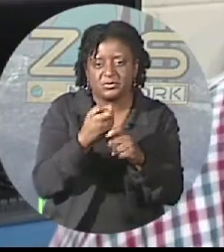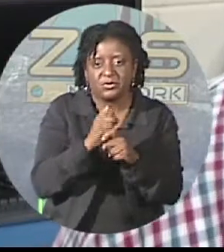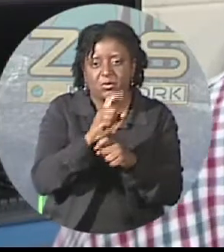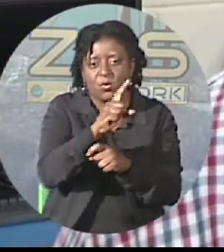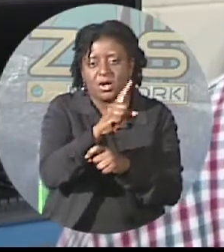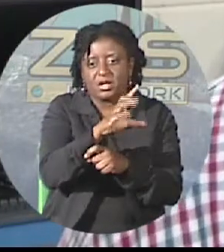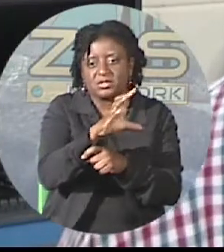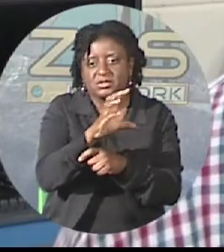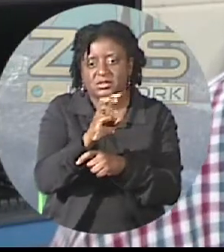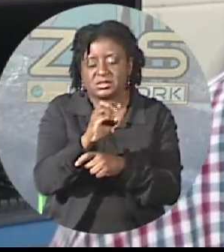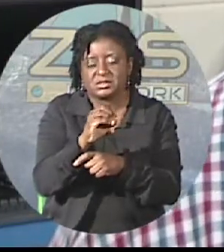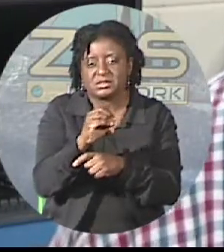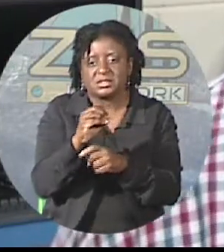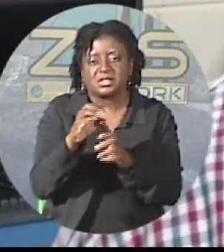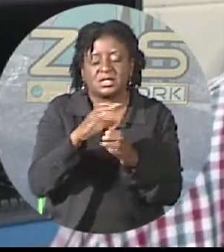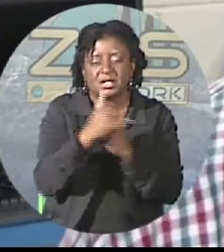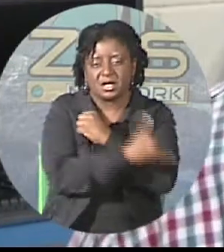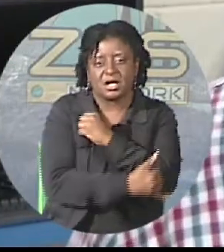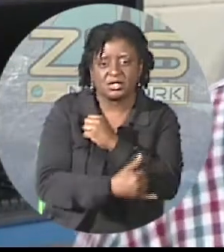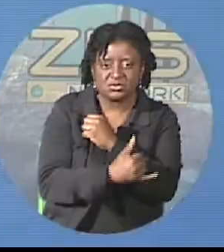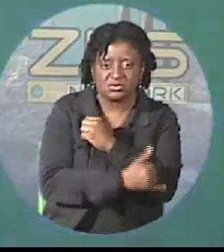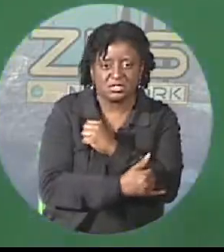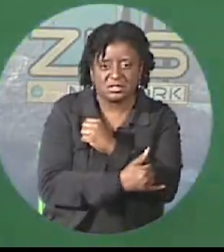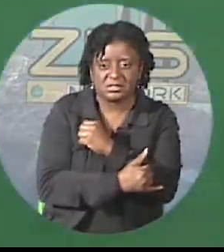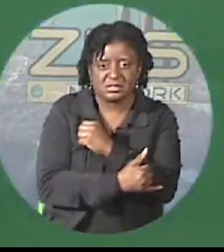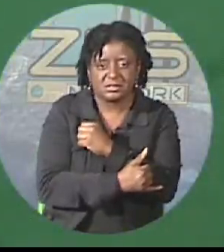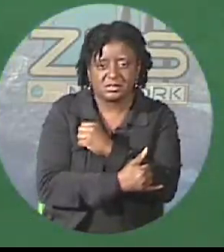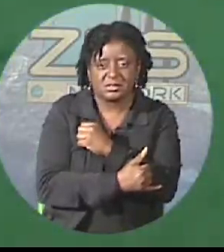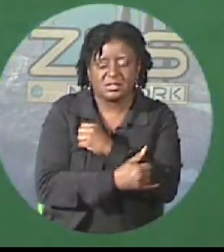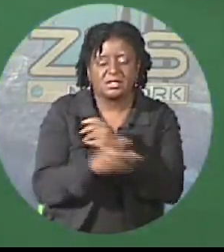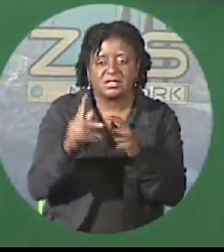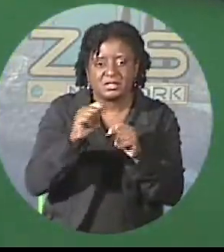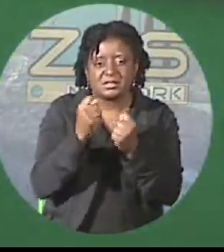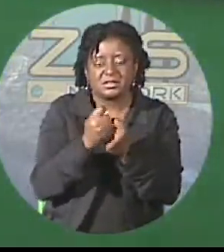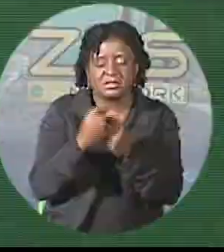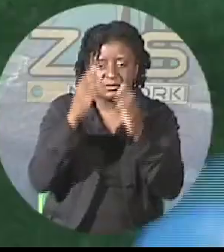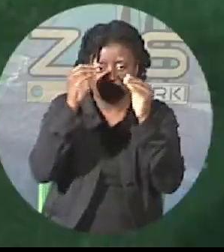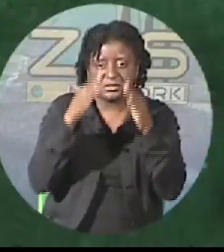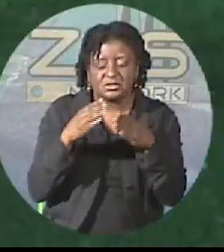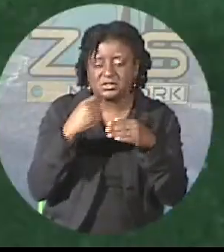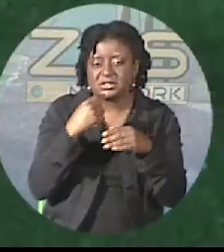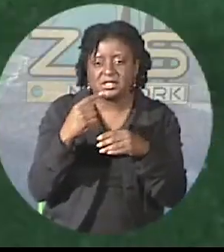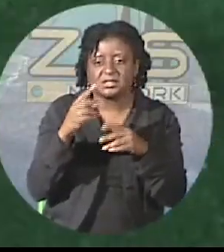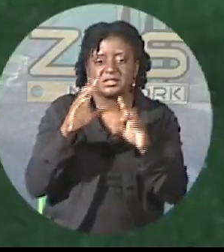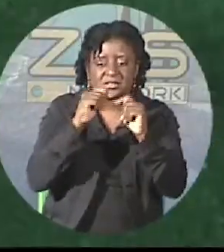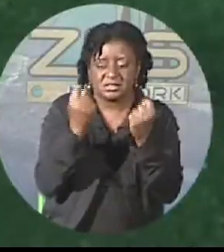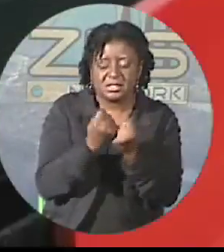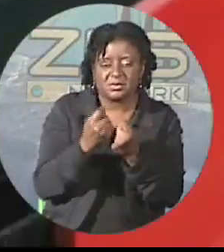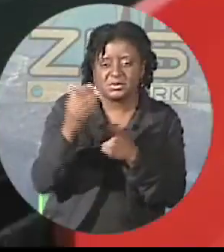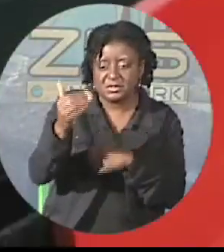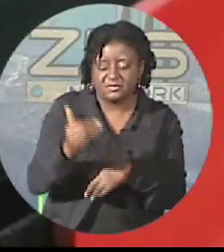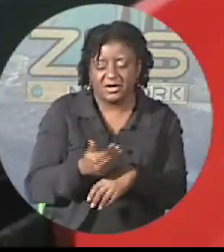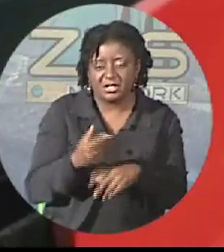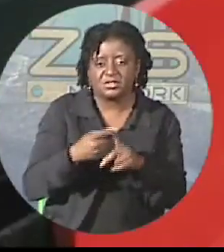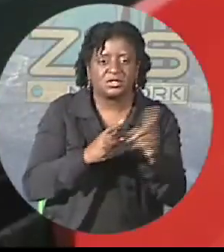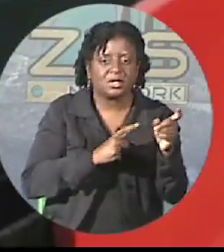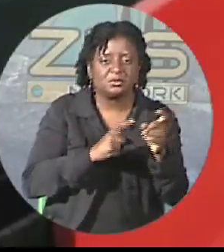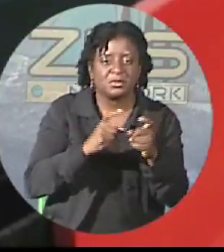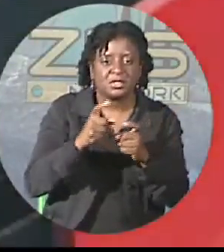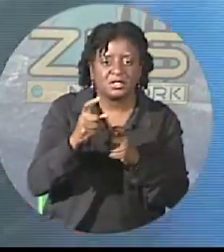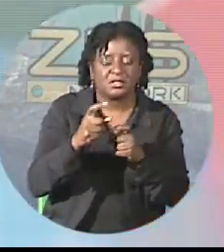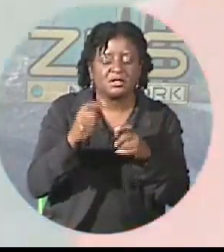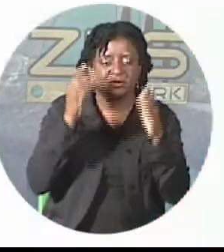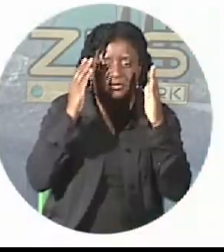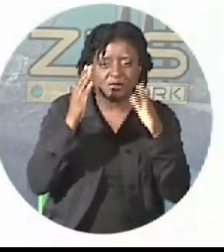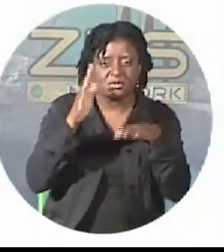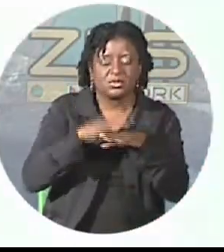Google CS Club at S.A.C is Duran McNeil, who says the team was invited to compete in what is a simulated challenge focusing